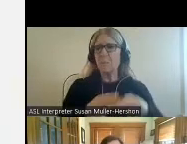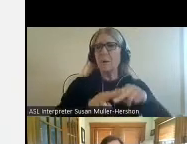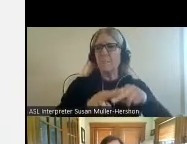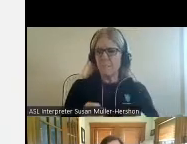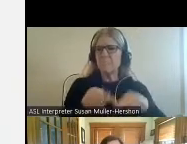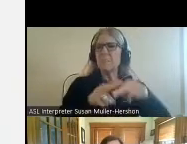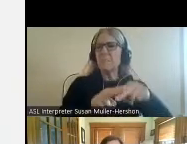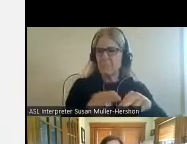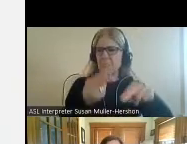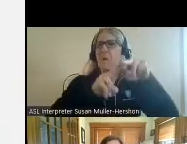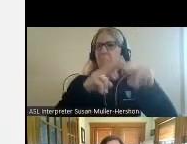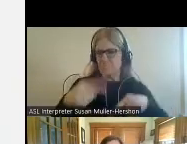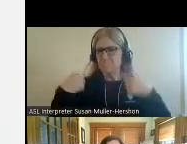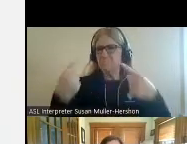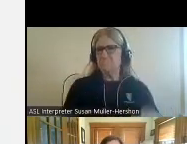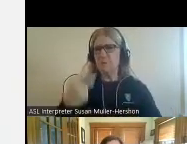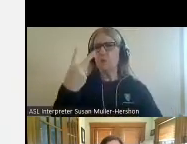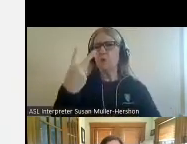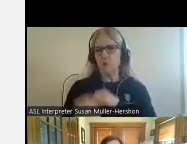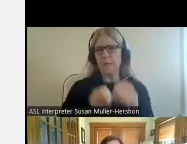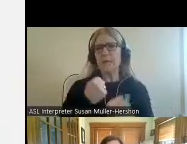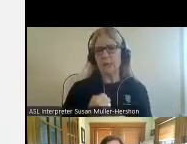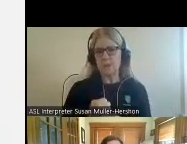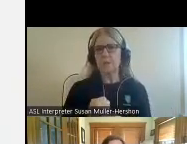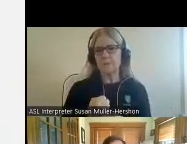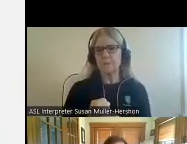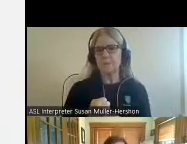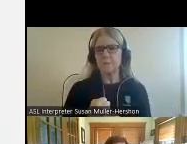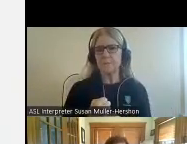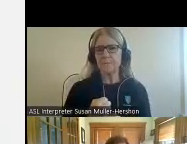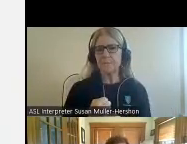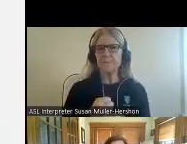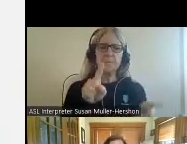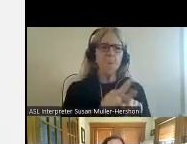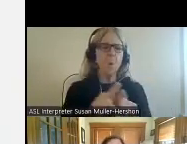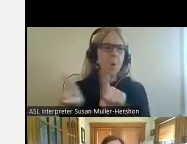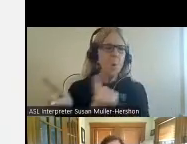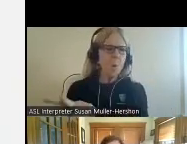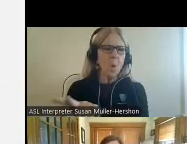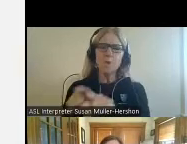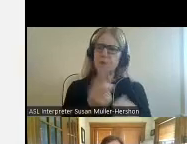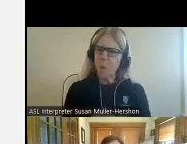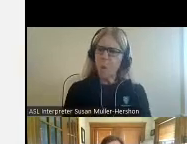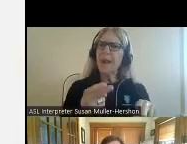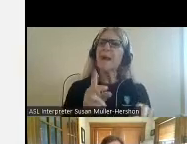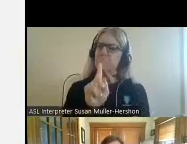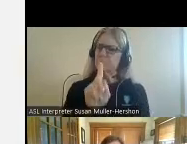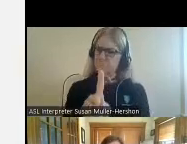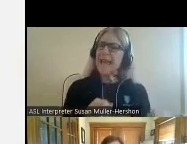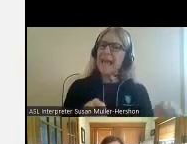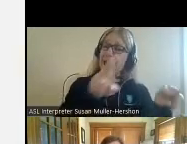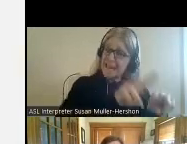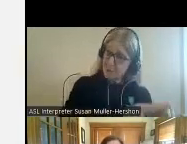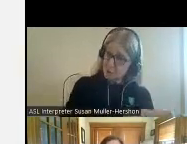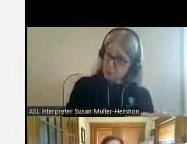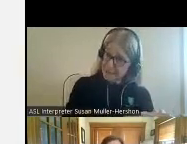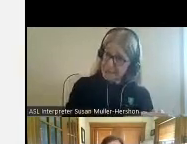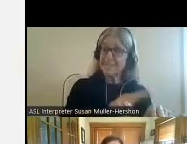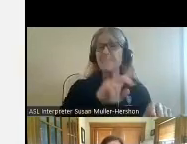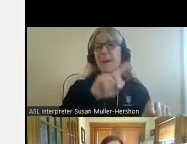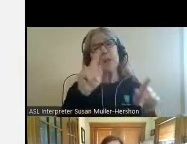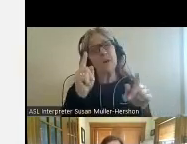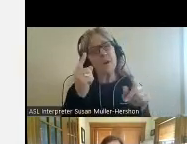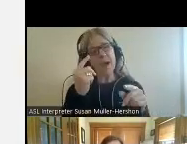2 years. And that, in addition to sort of these increases in rates of mental health conditions, we're